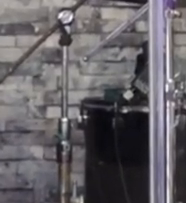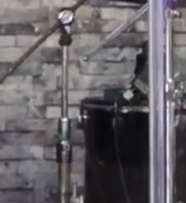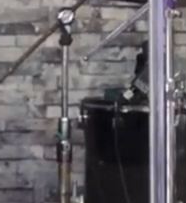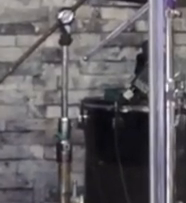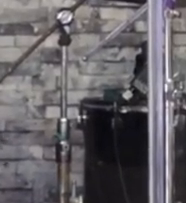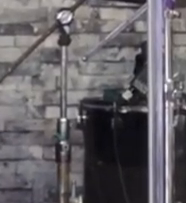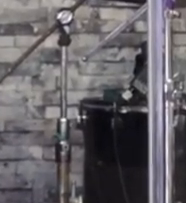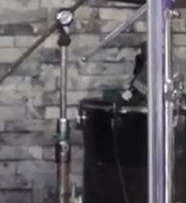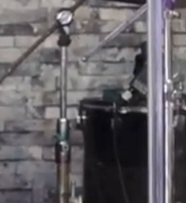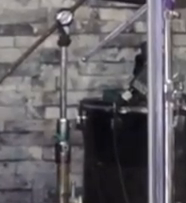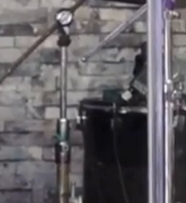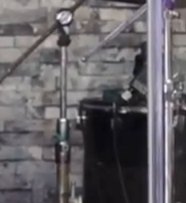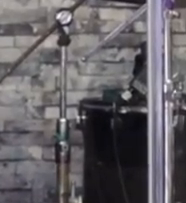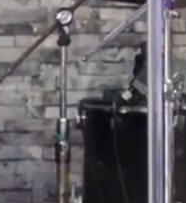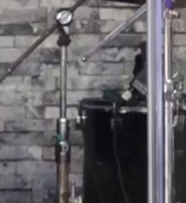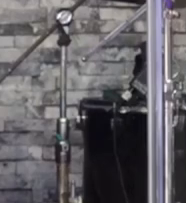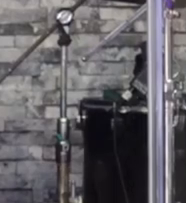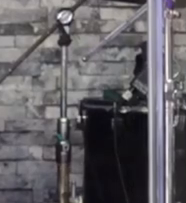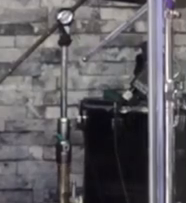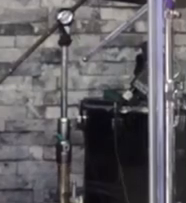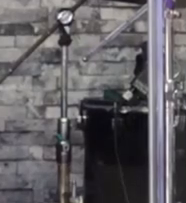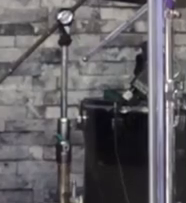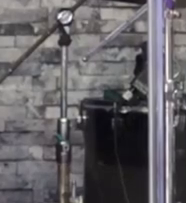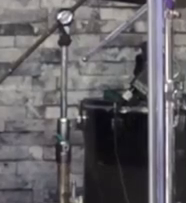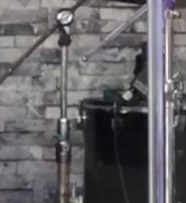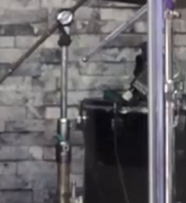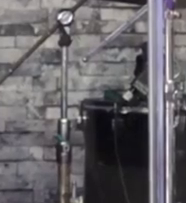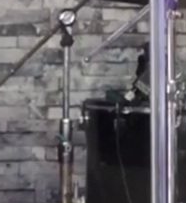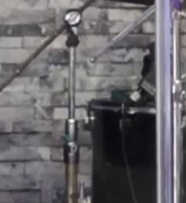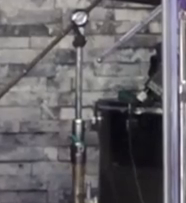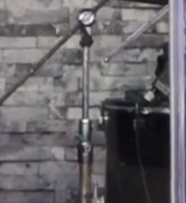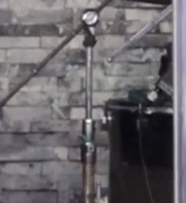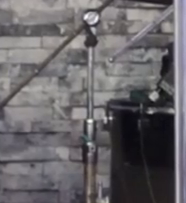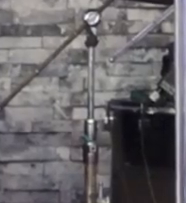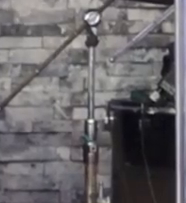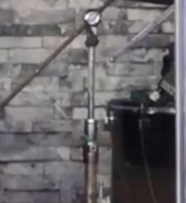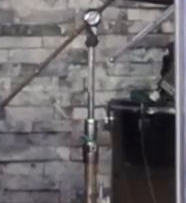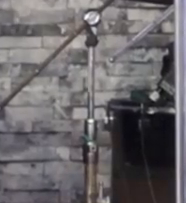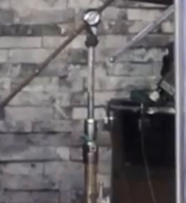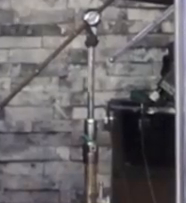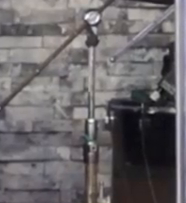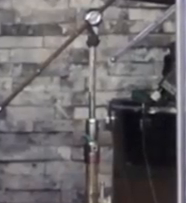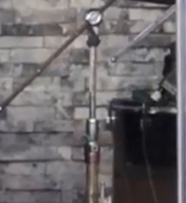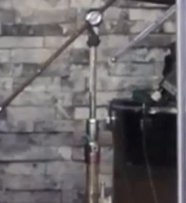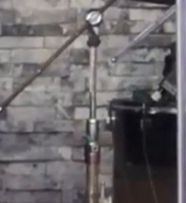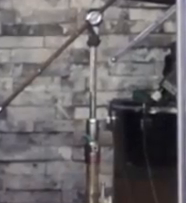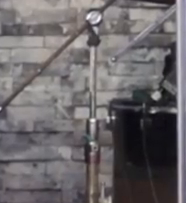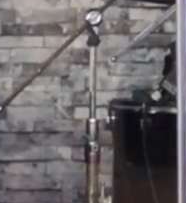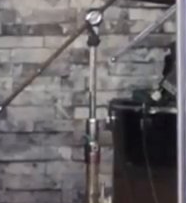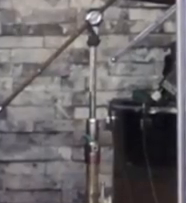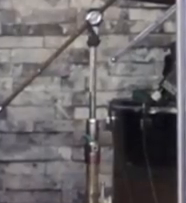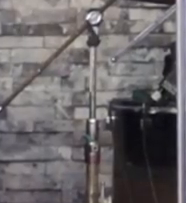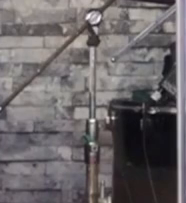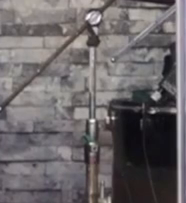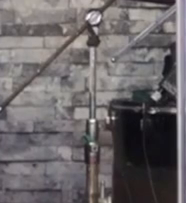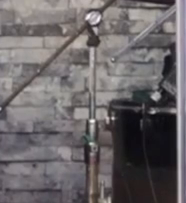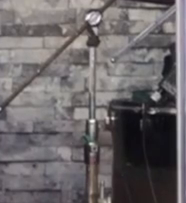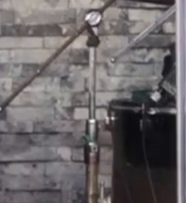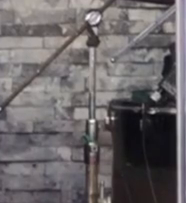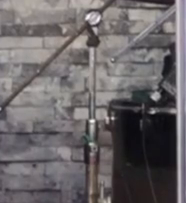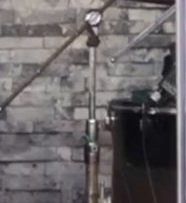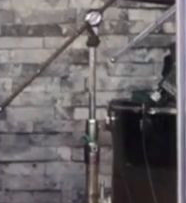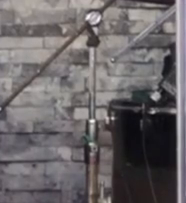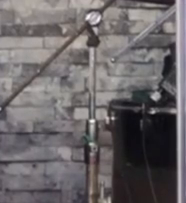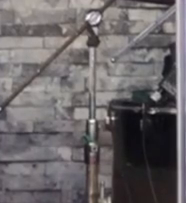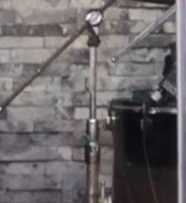matunda. And again Jesus in Luke 15. Na tena katika Luka 15. No, John 15, sorry. Yohana 15